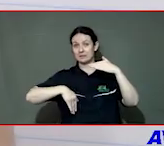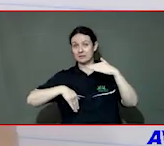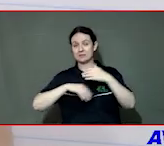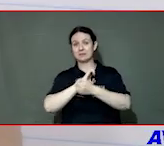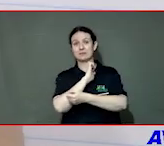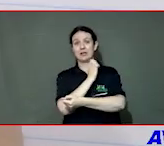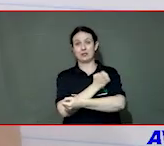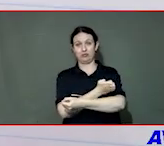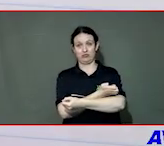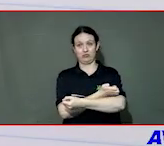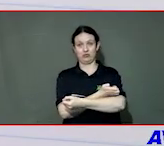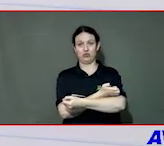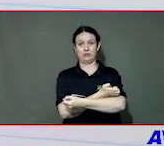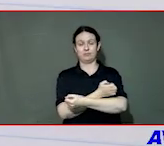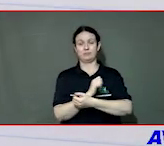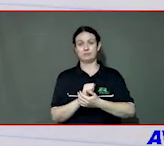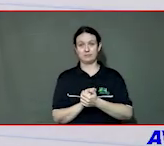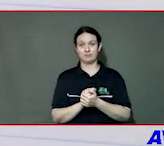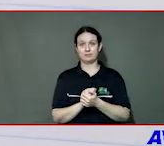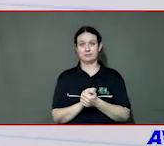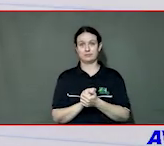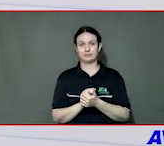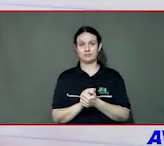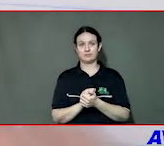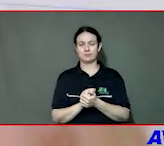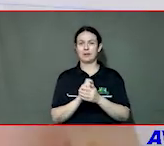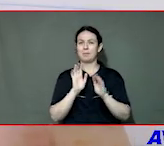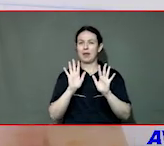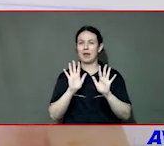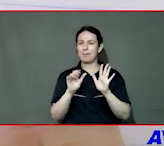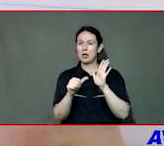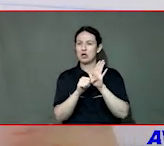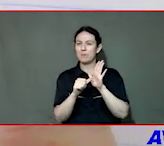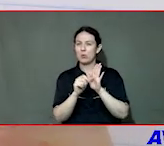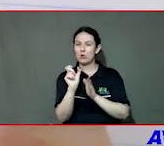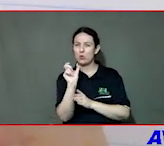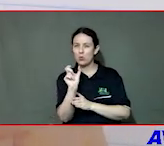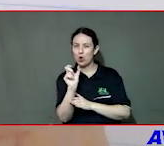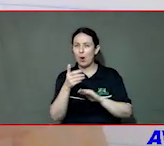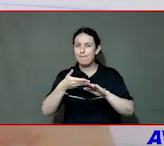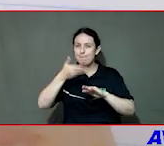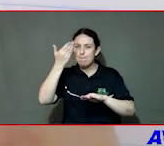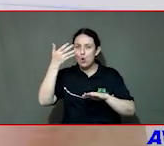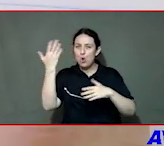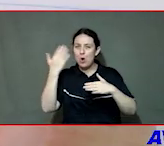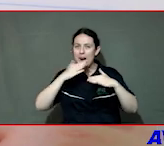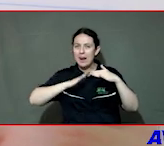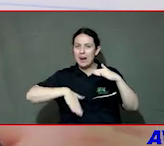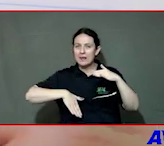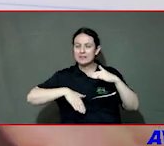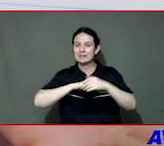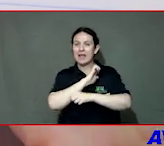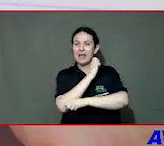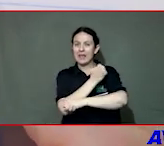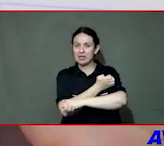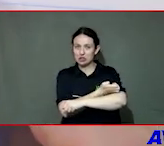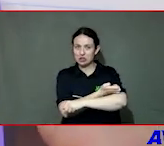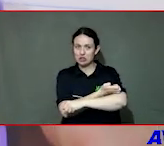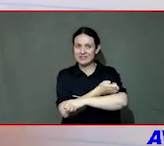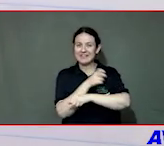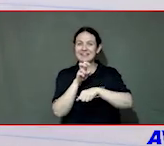energy. Okay, now the important words there, more or less energy is